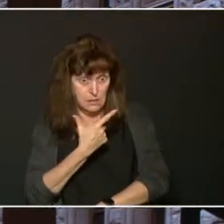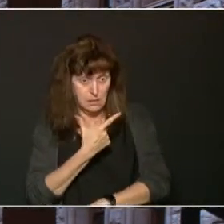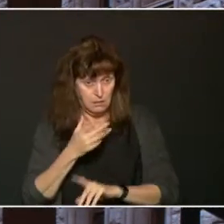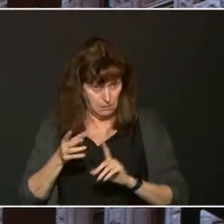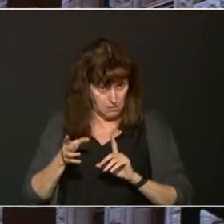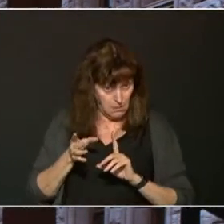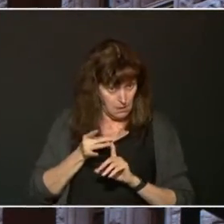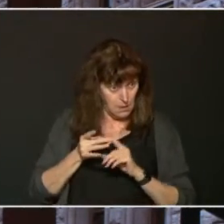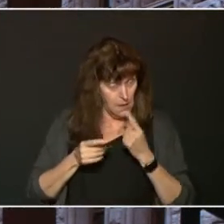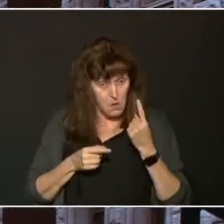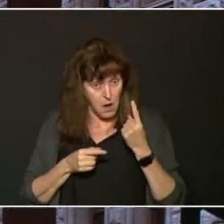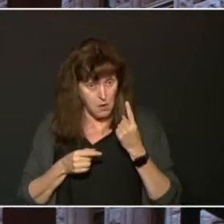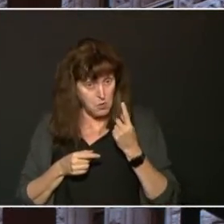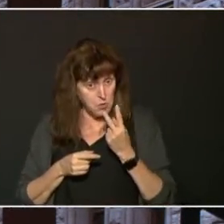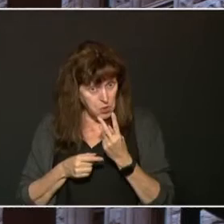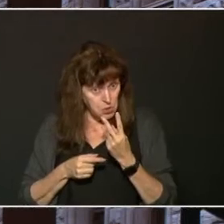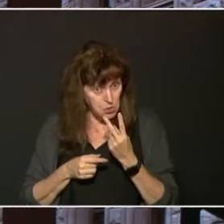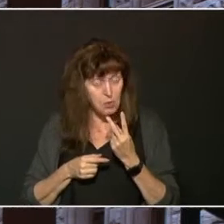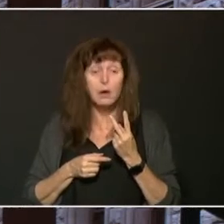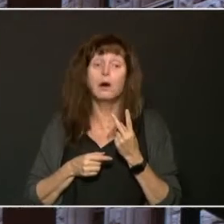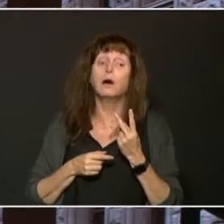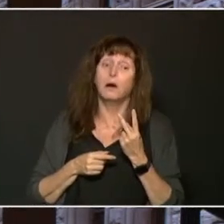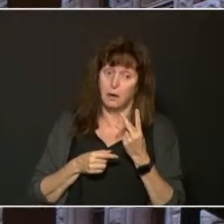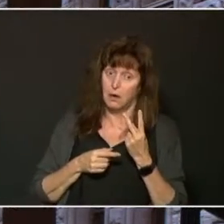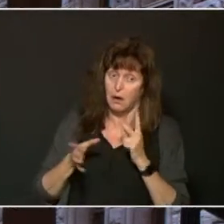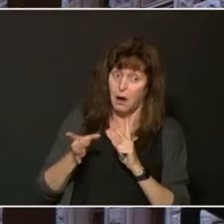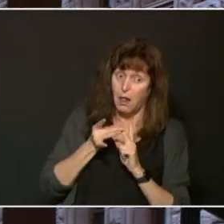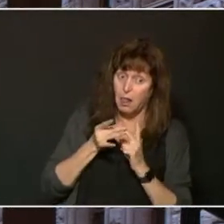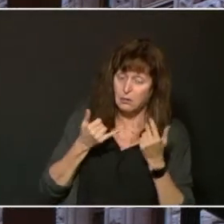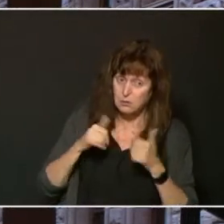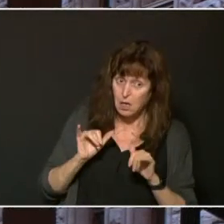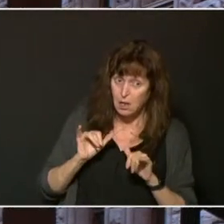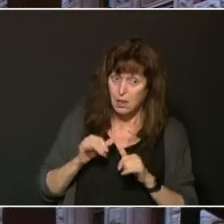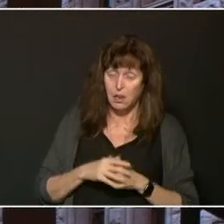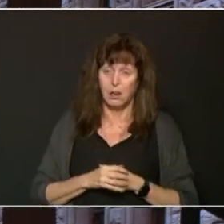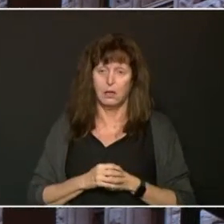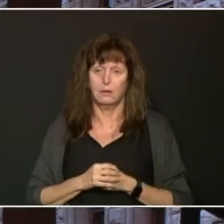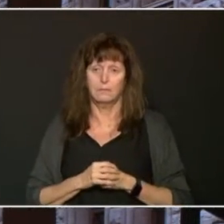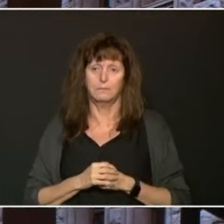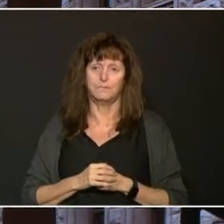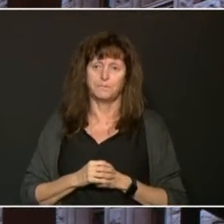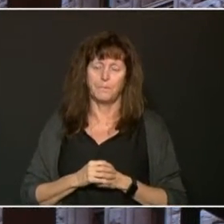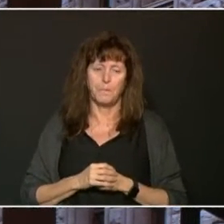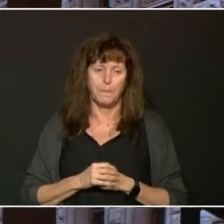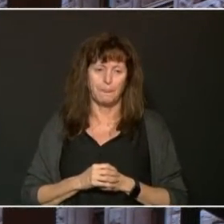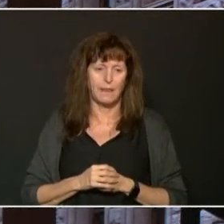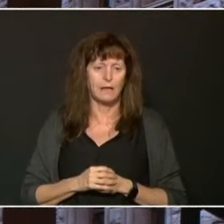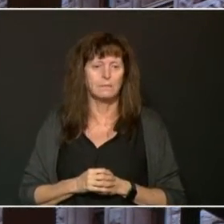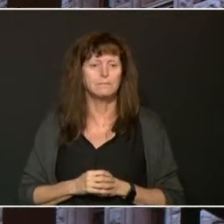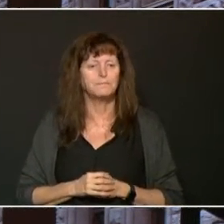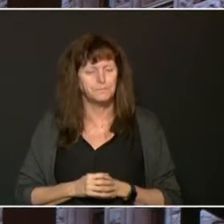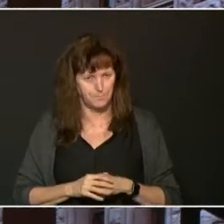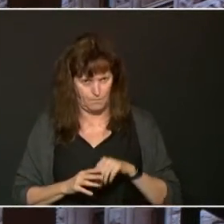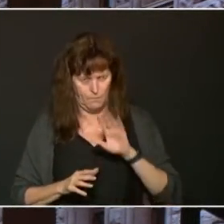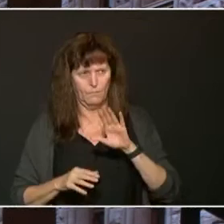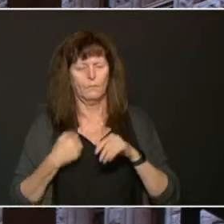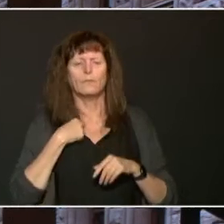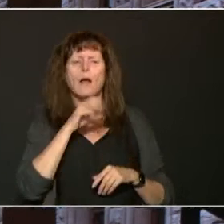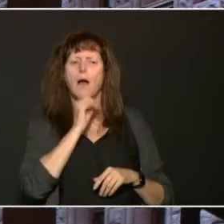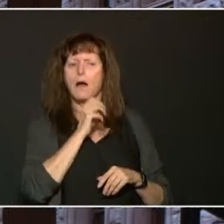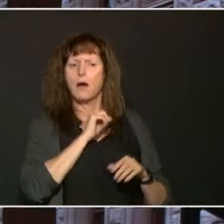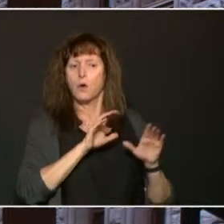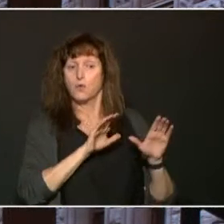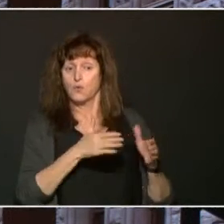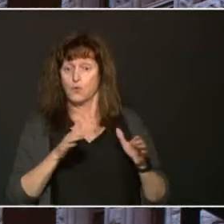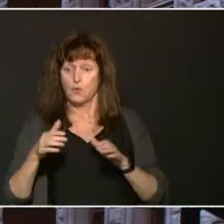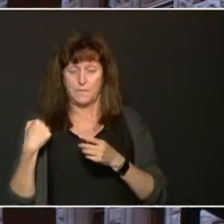shots, and who's getting COVID and so on. I did quote various age groups, specific age groups over the last 3 months. So that's the newest data